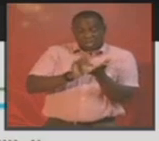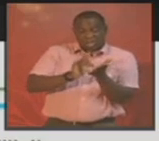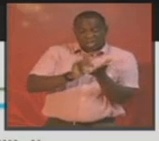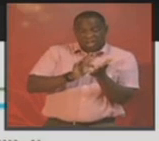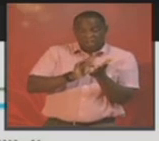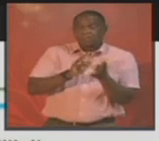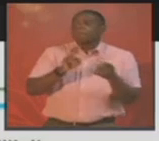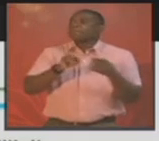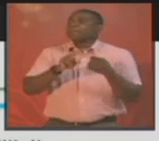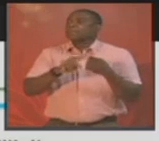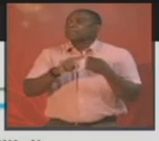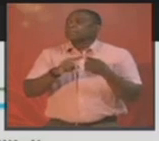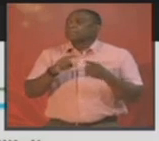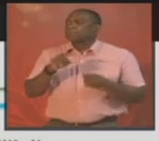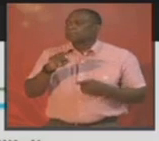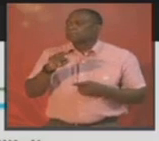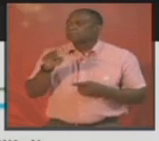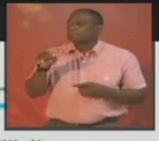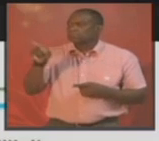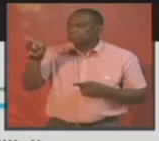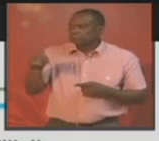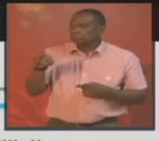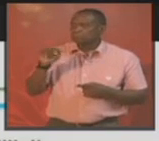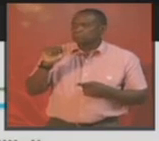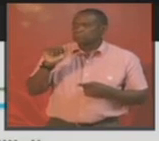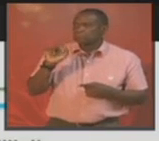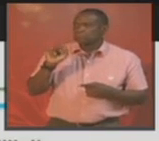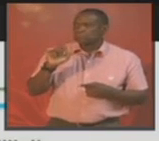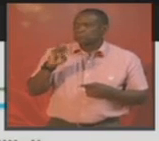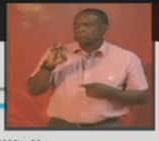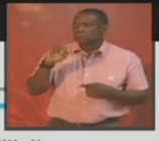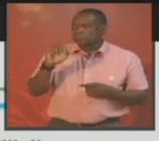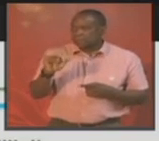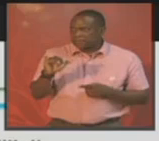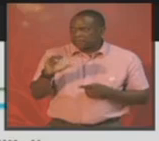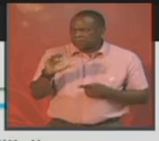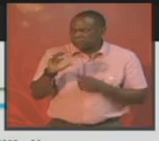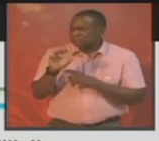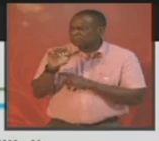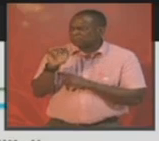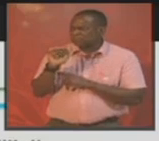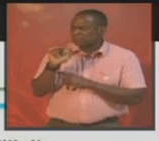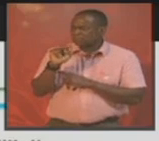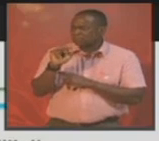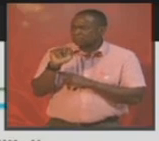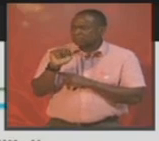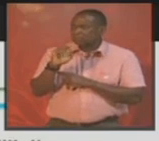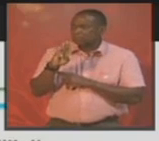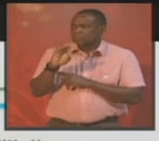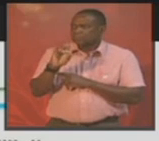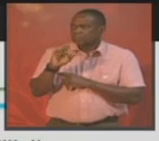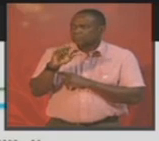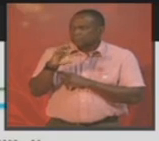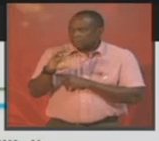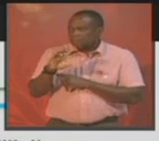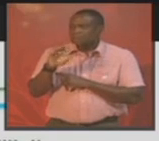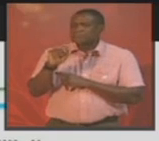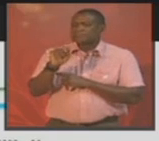steroids, nervous system agents, dermatological agents, vitamins.